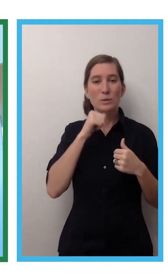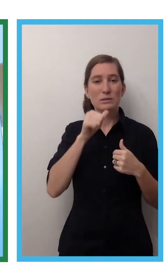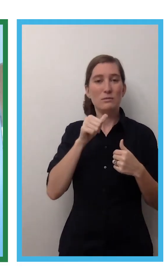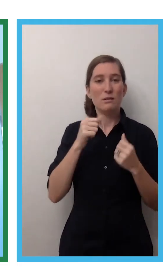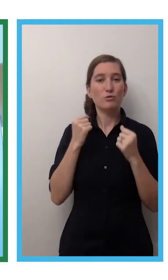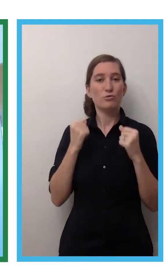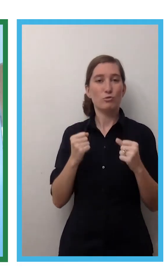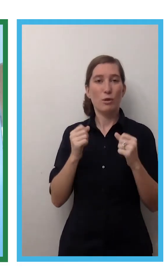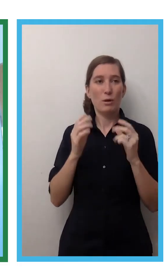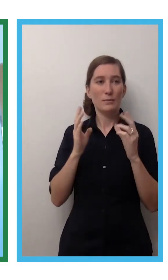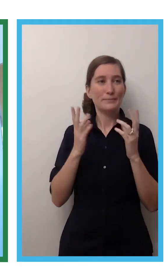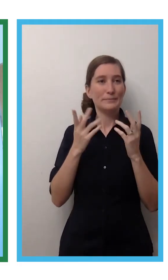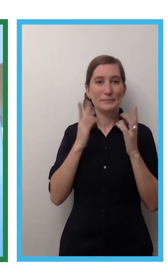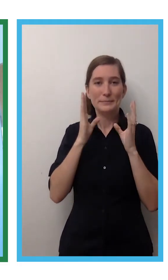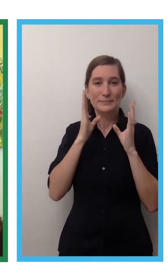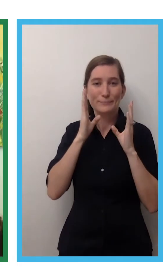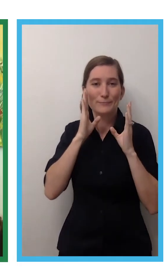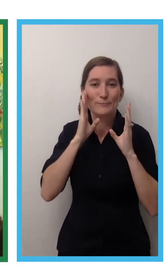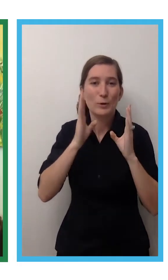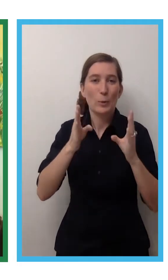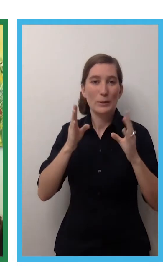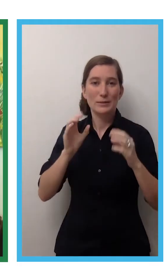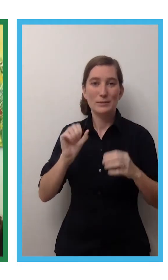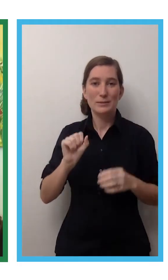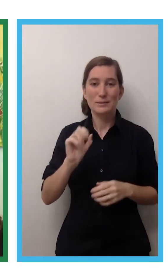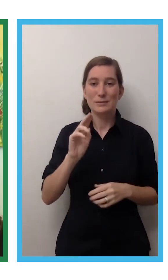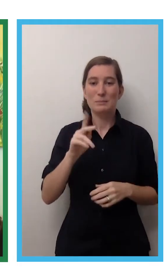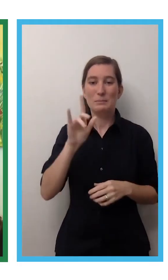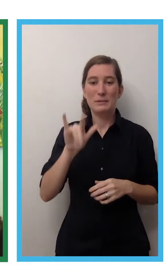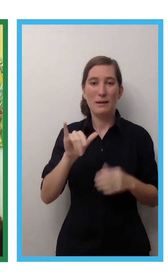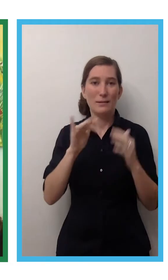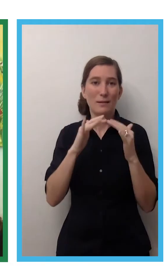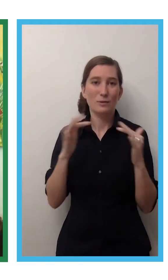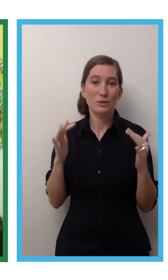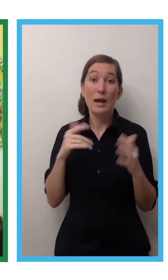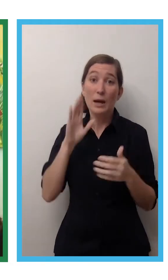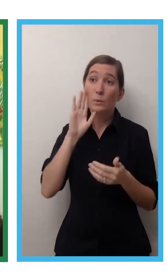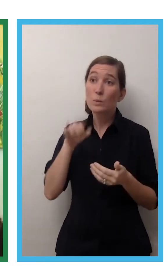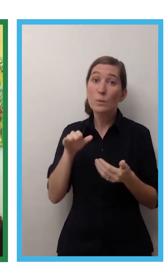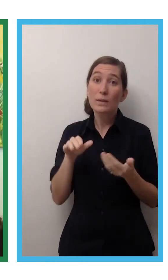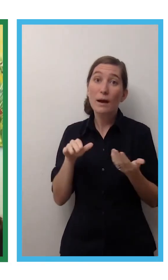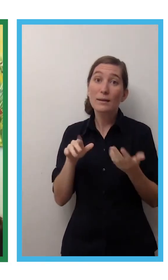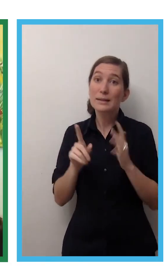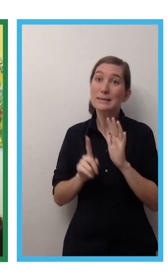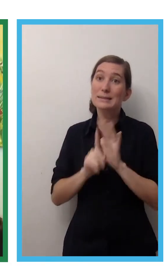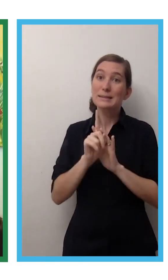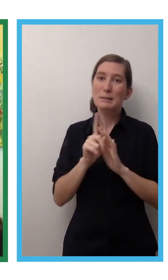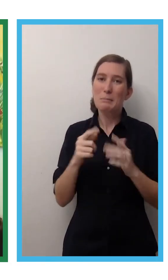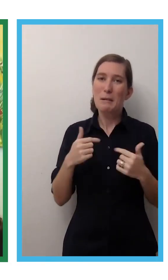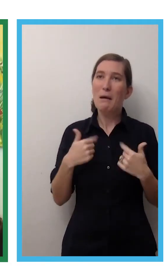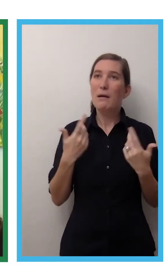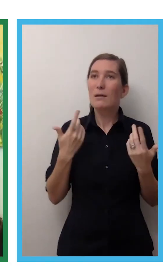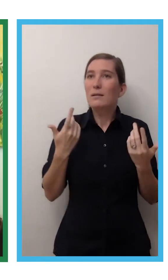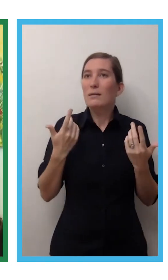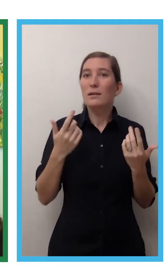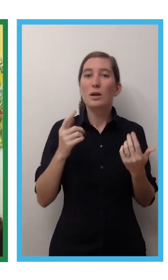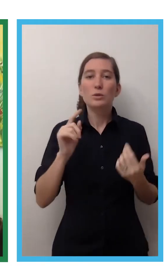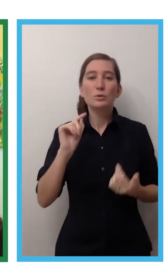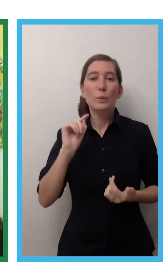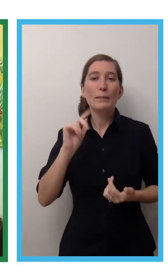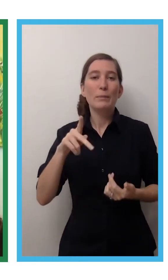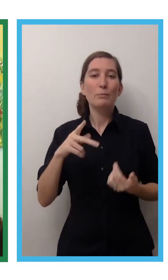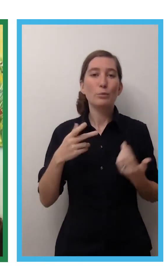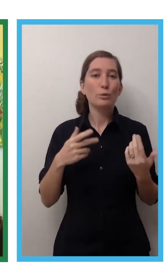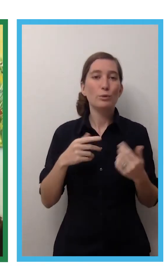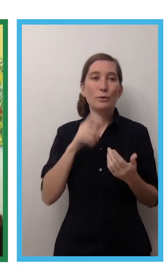they existed, but I never really thought about where does people's toilet paper and pens come from. They just order it from where have you. But large